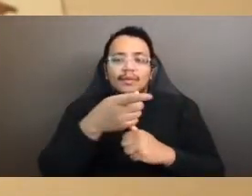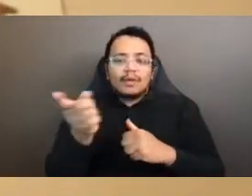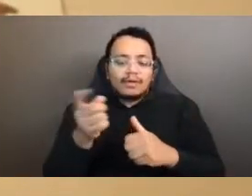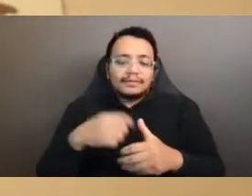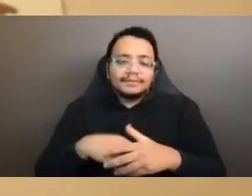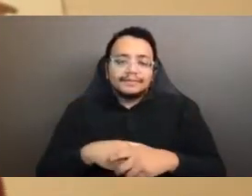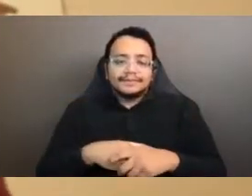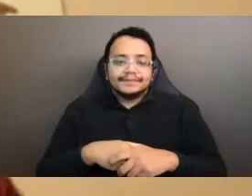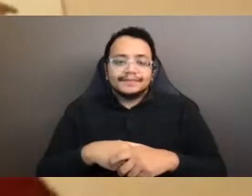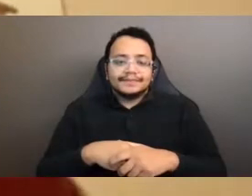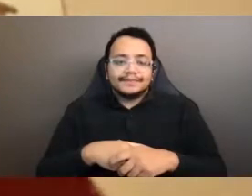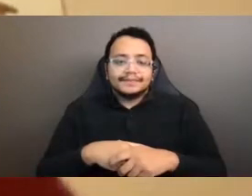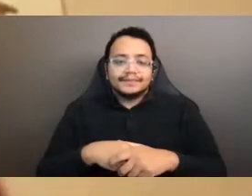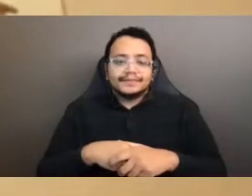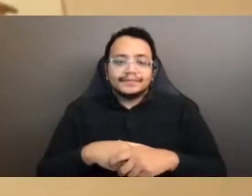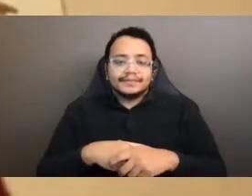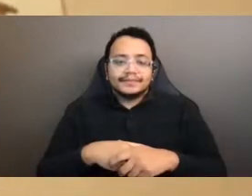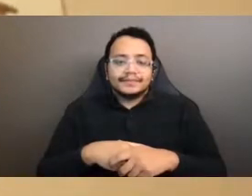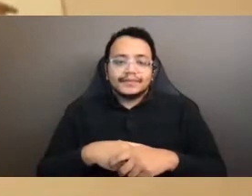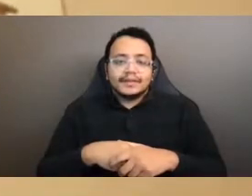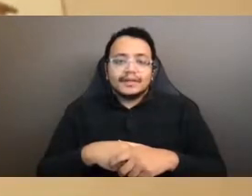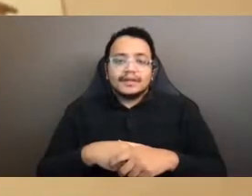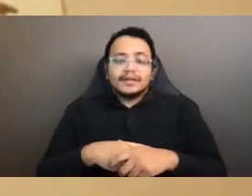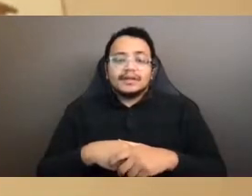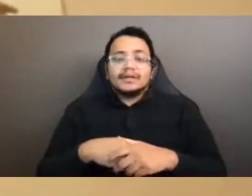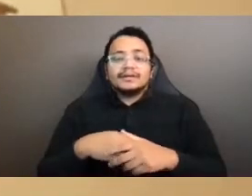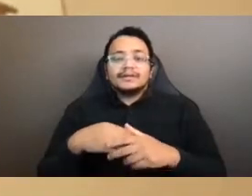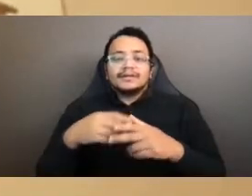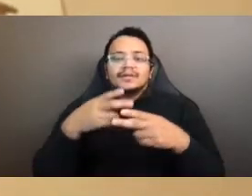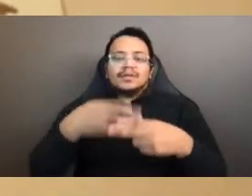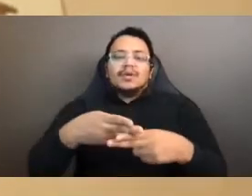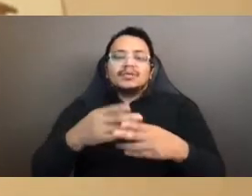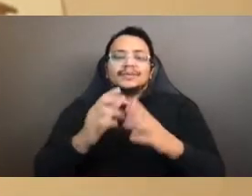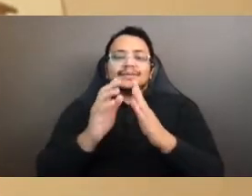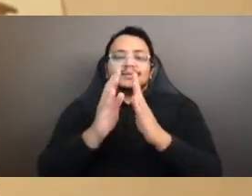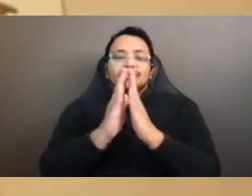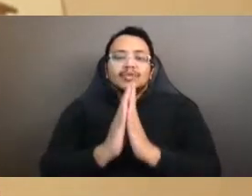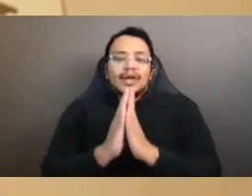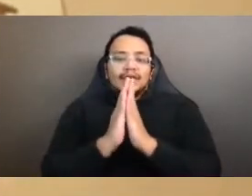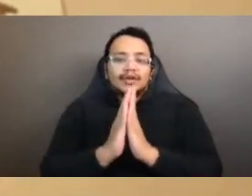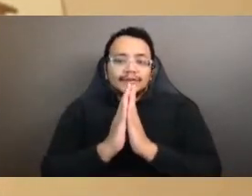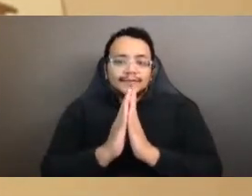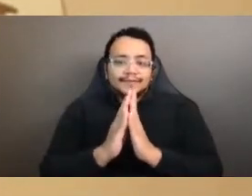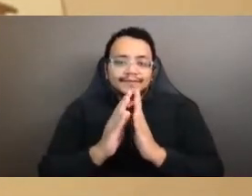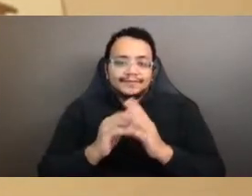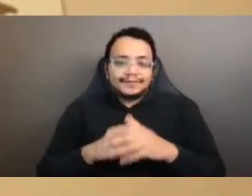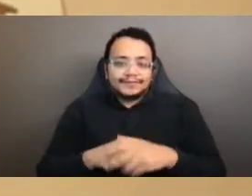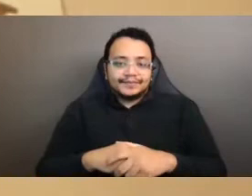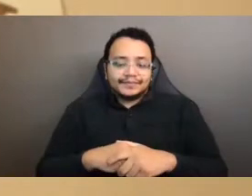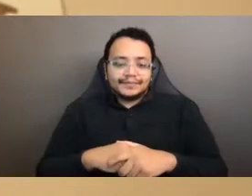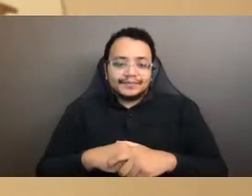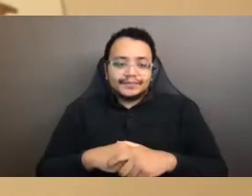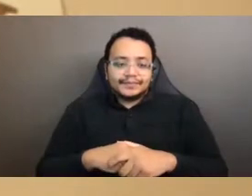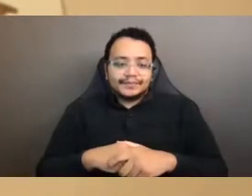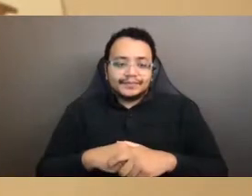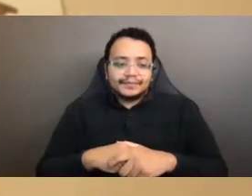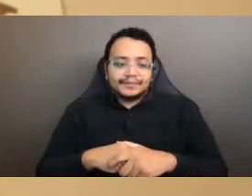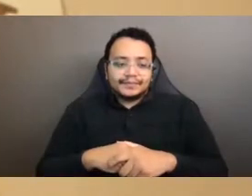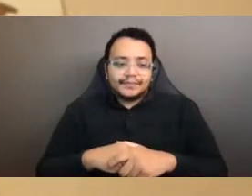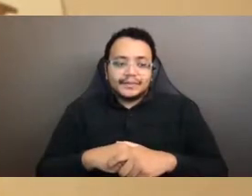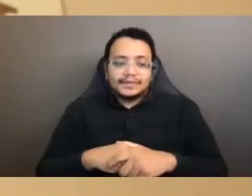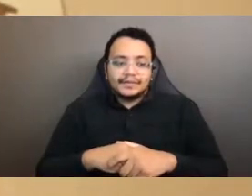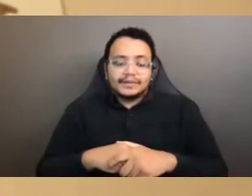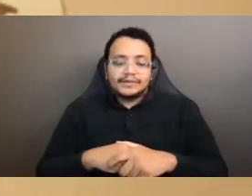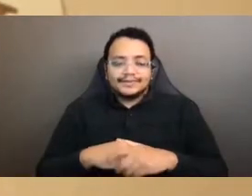say, they titled it a Pueblo prayer, right? Lord knows if that was what a prayer was. Our elders tell us that there